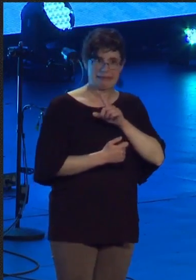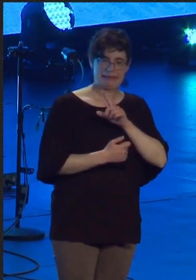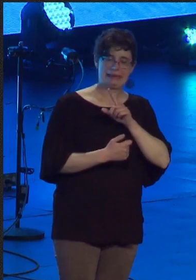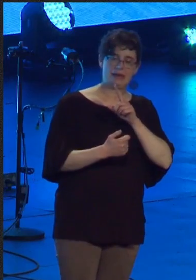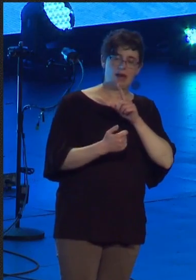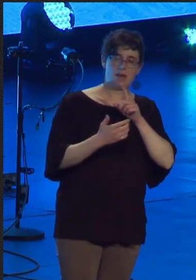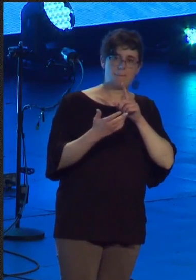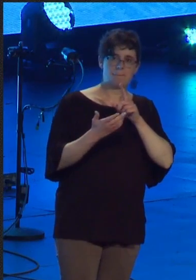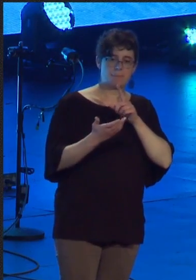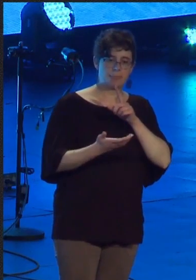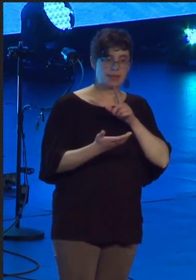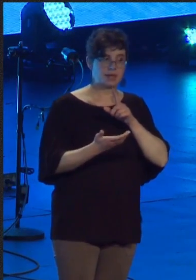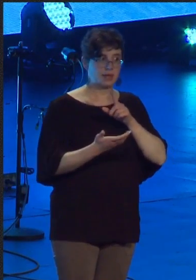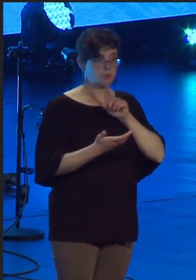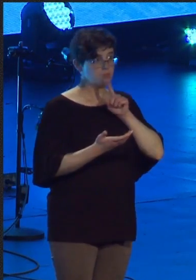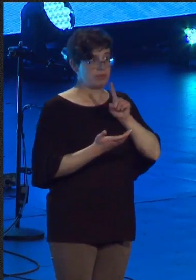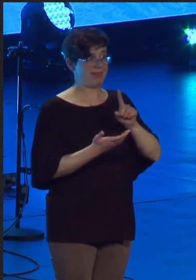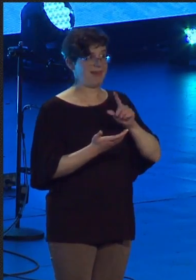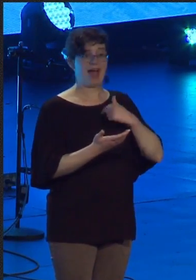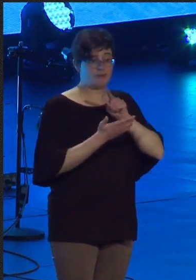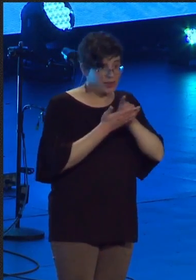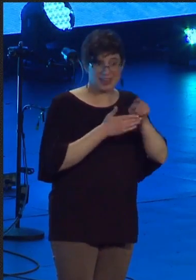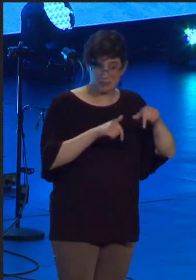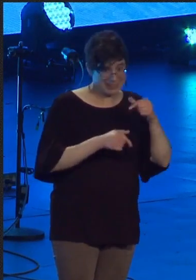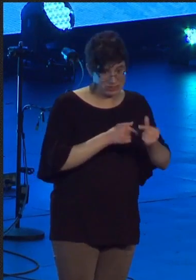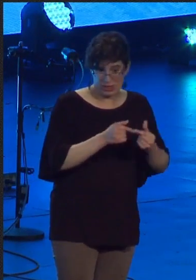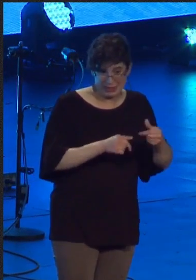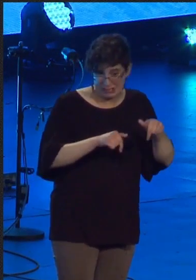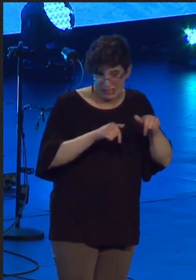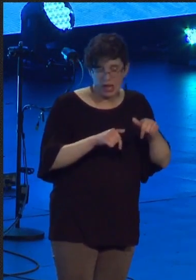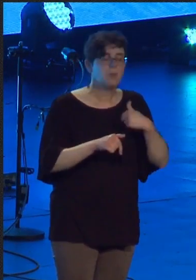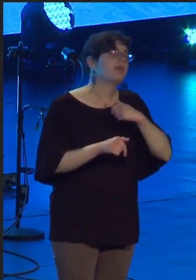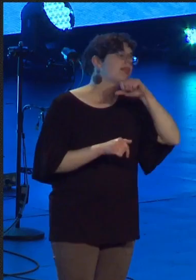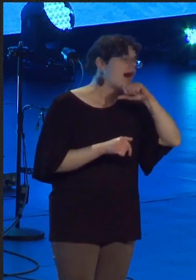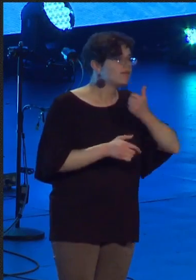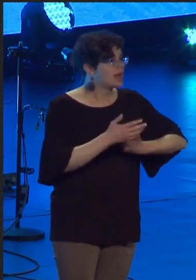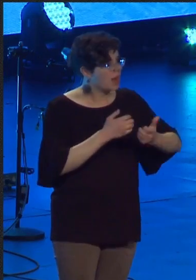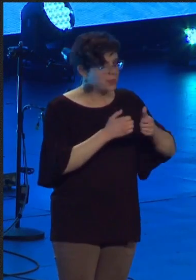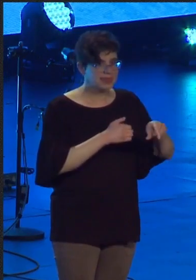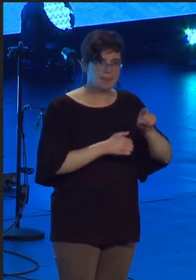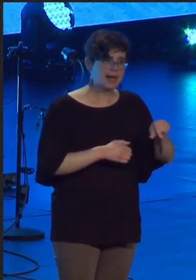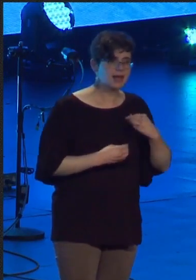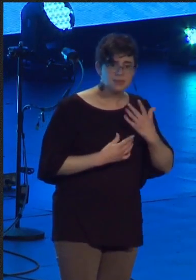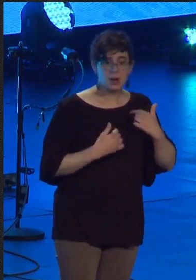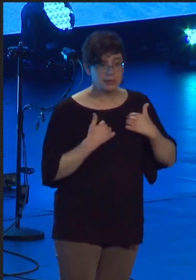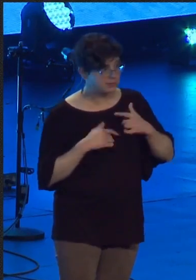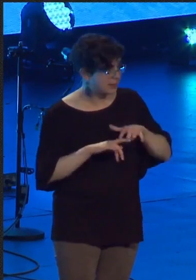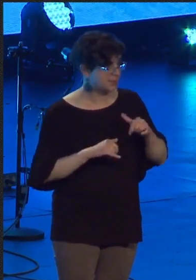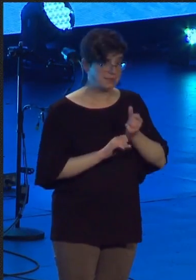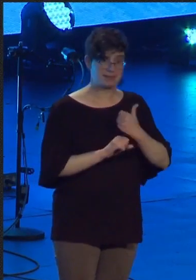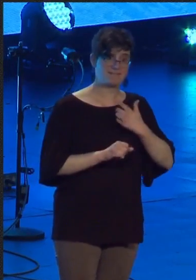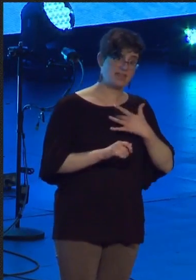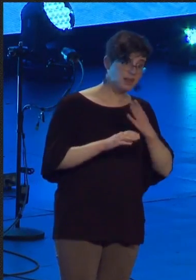but Annie and I have fallen in love with this generation, and we love hanging out with them. They inspire me. They humble me. For those of us